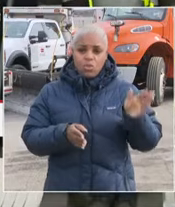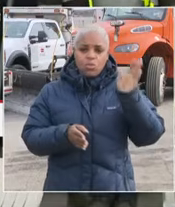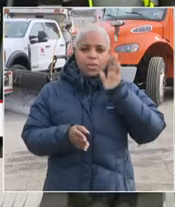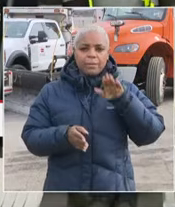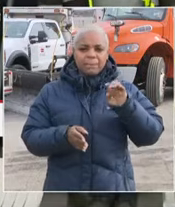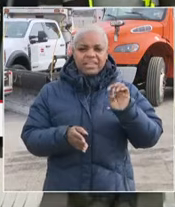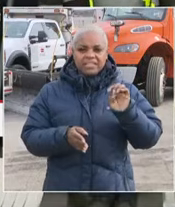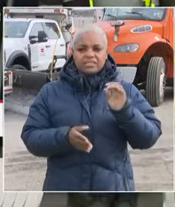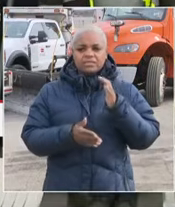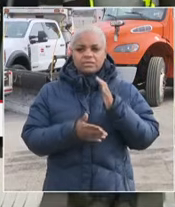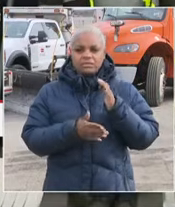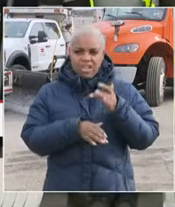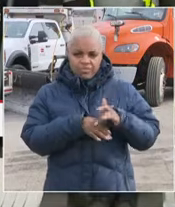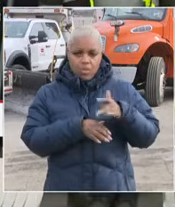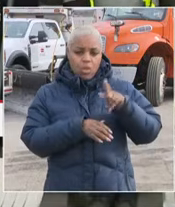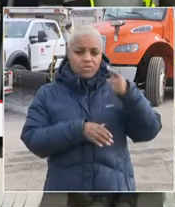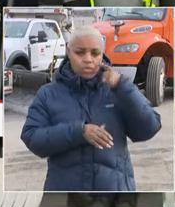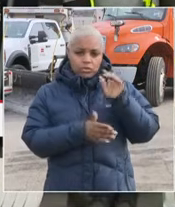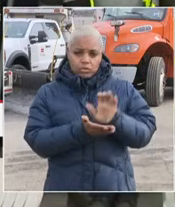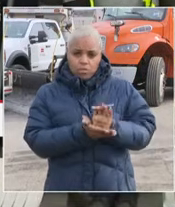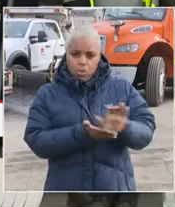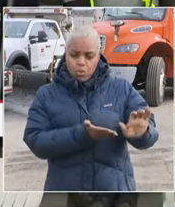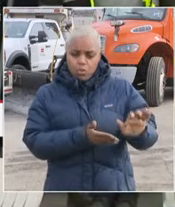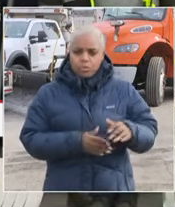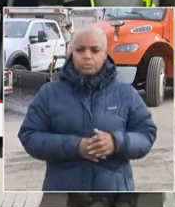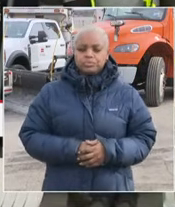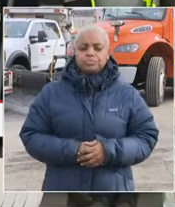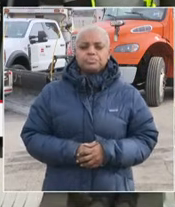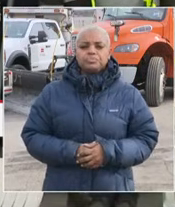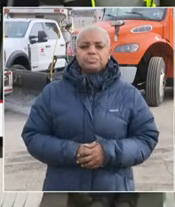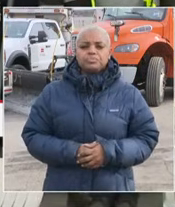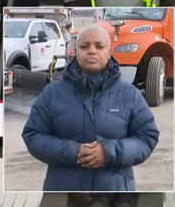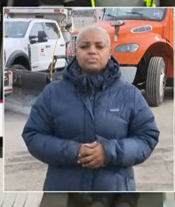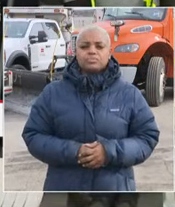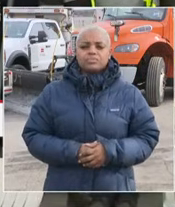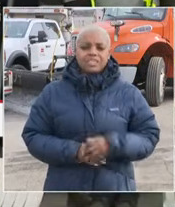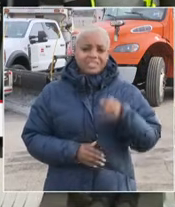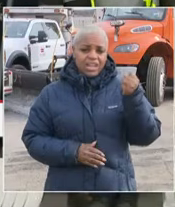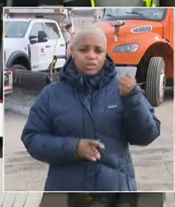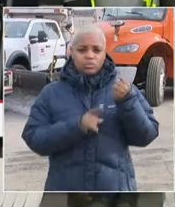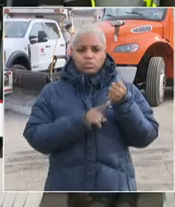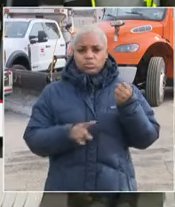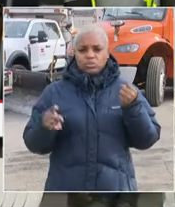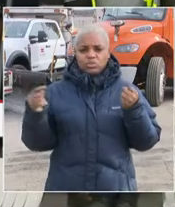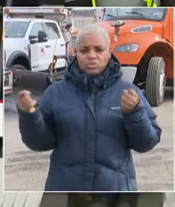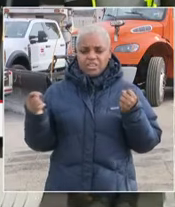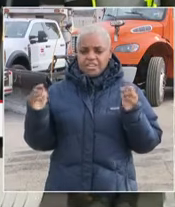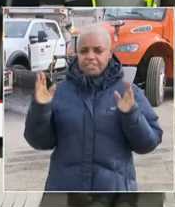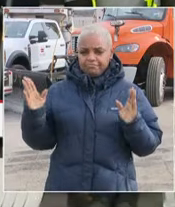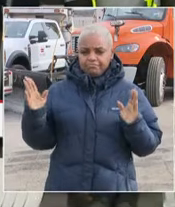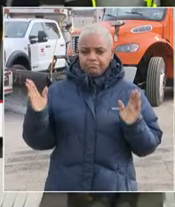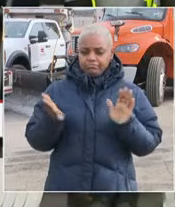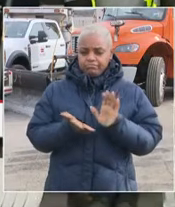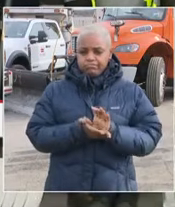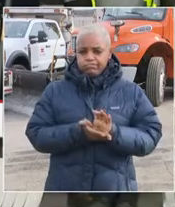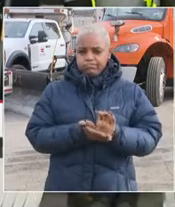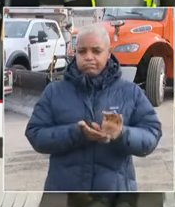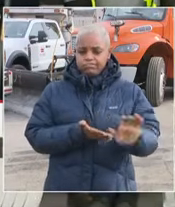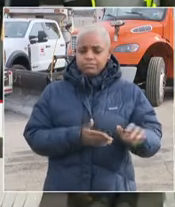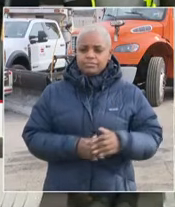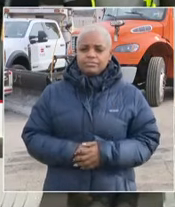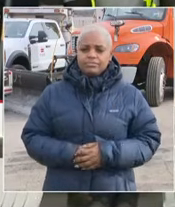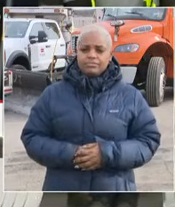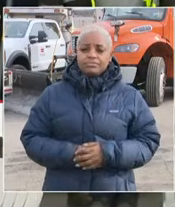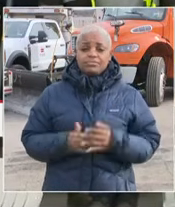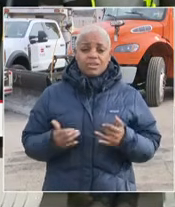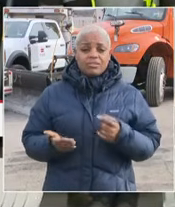to Tuesday at 9:30 a.m. So with regards to government operations, let me start with